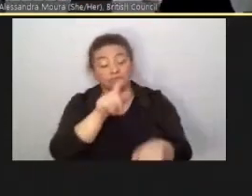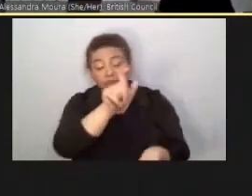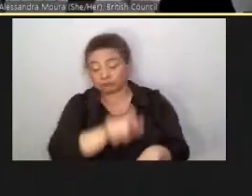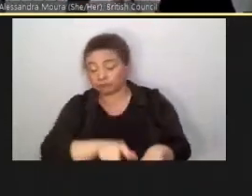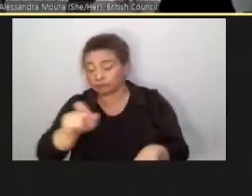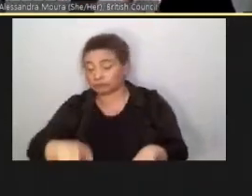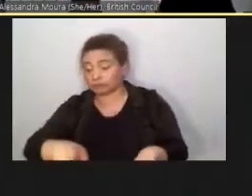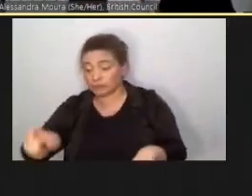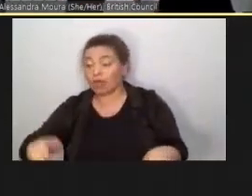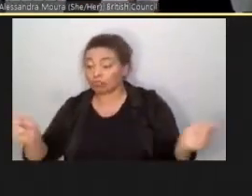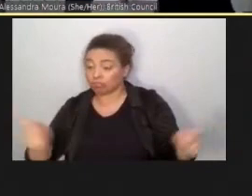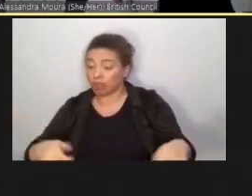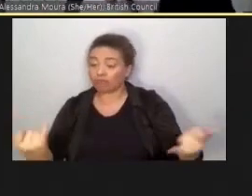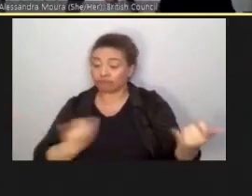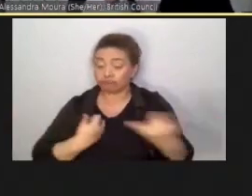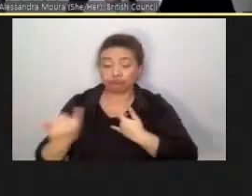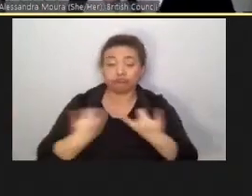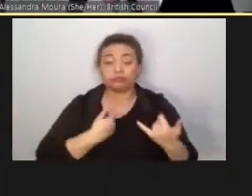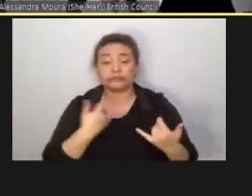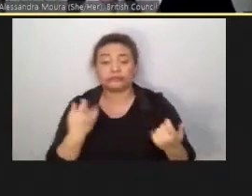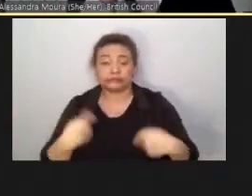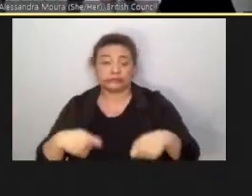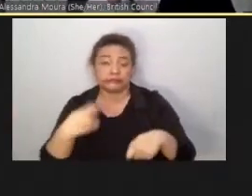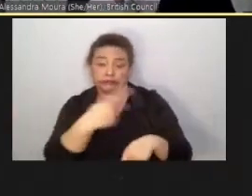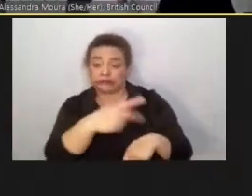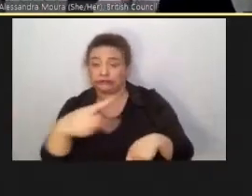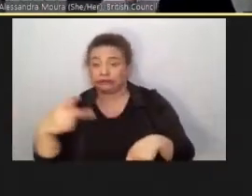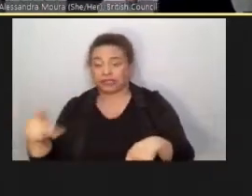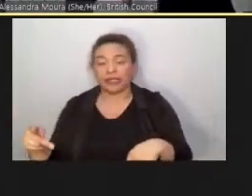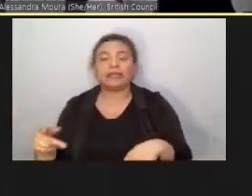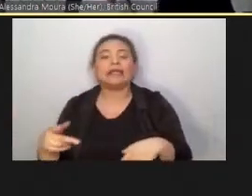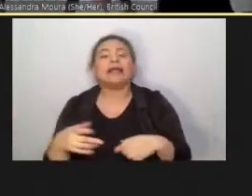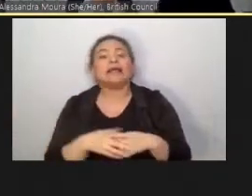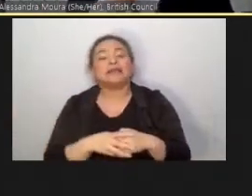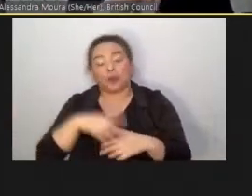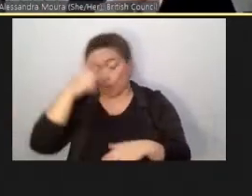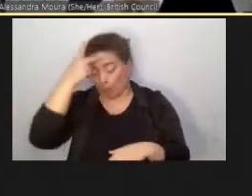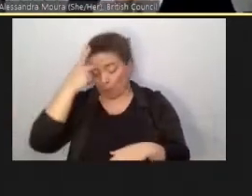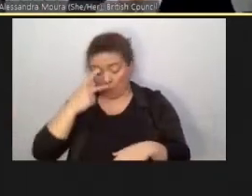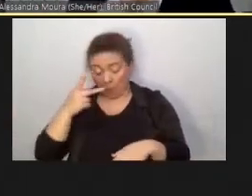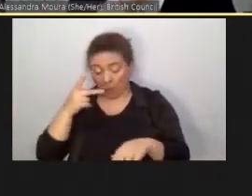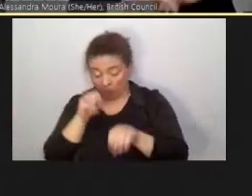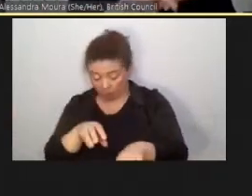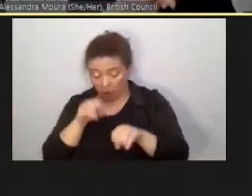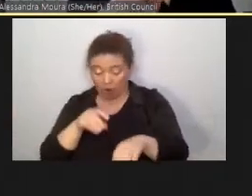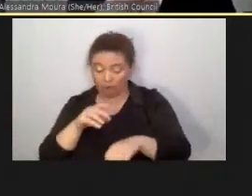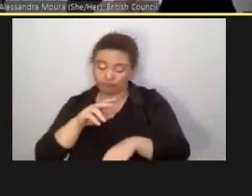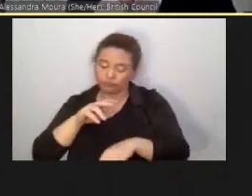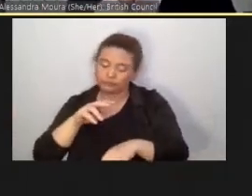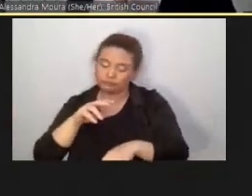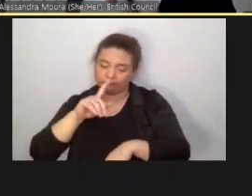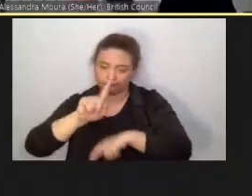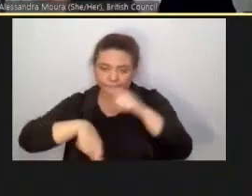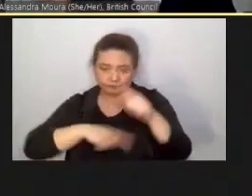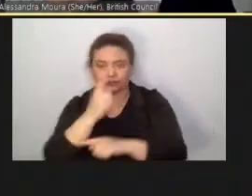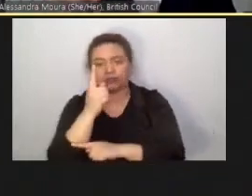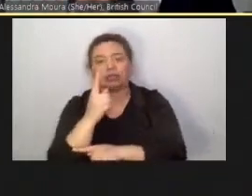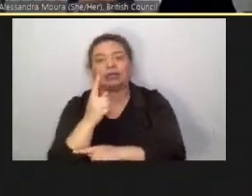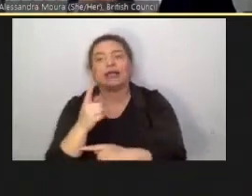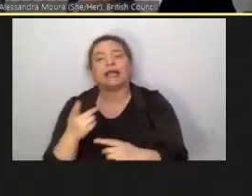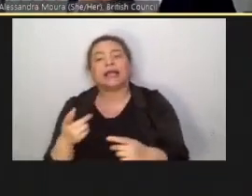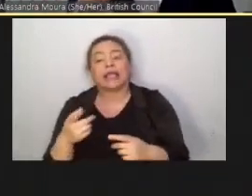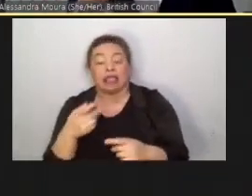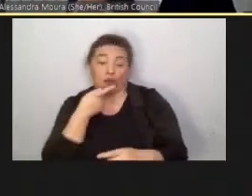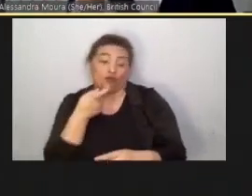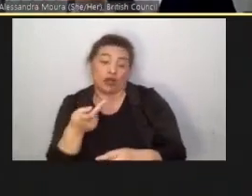that I mentioned just before this session that we're going to have in the beginning of next year from February